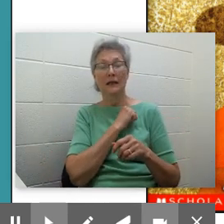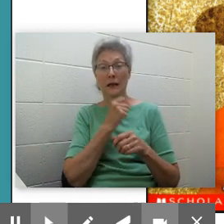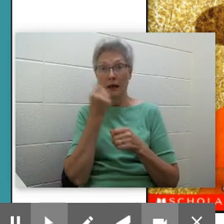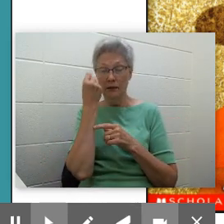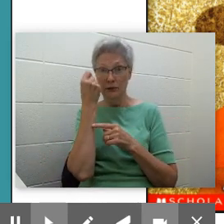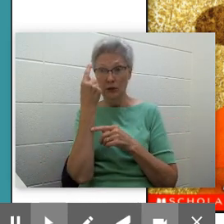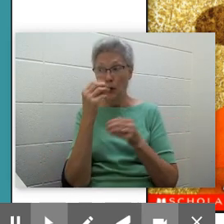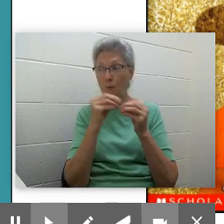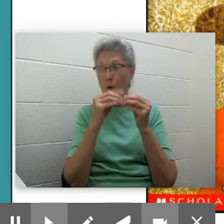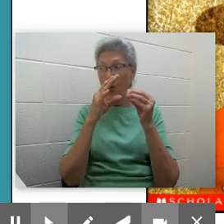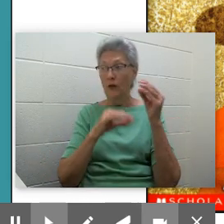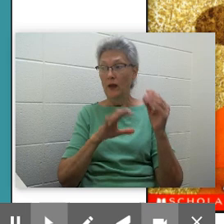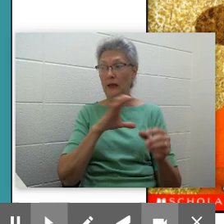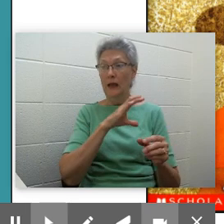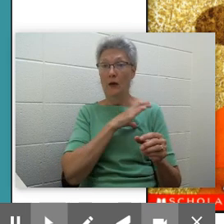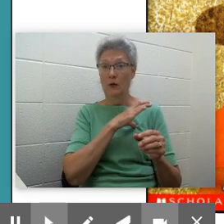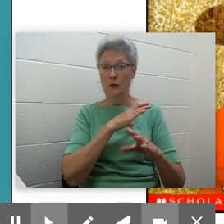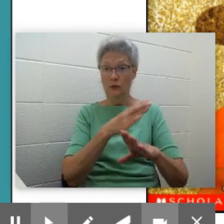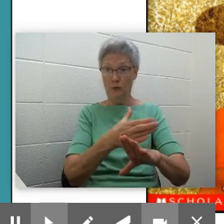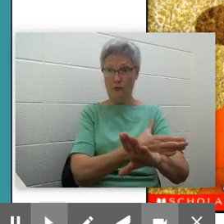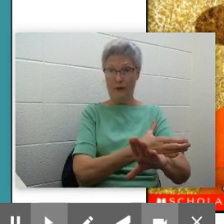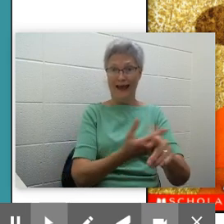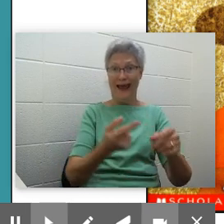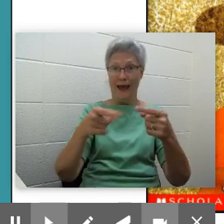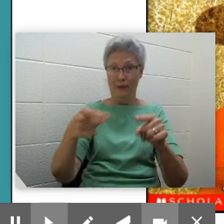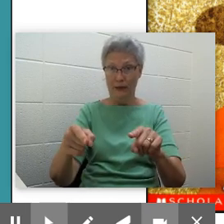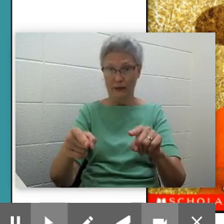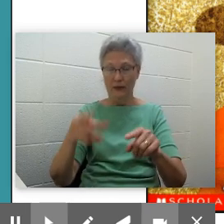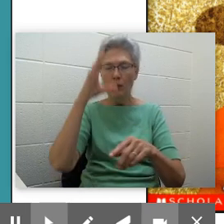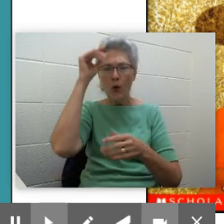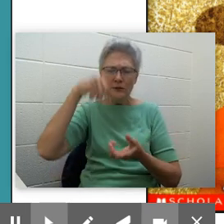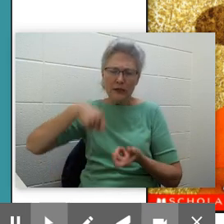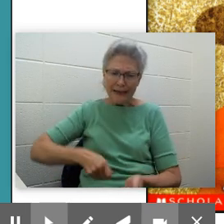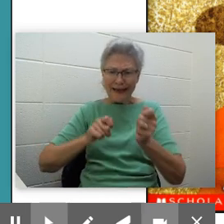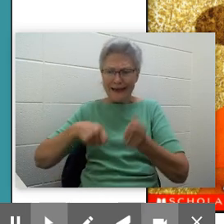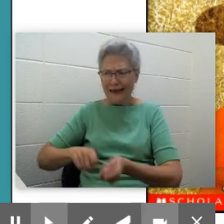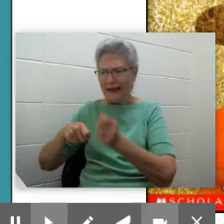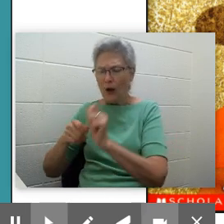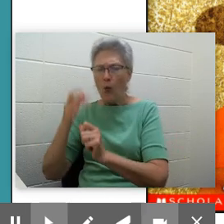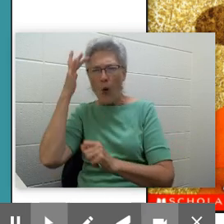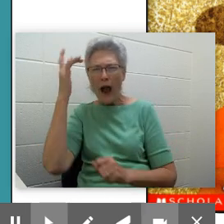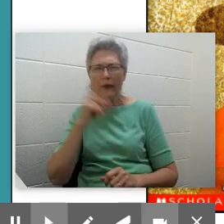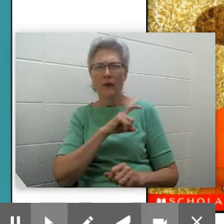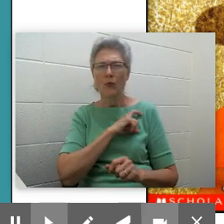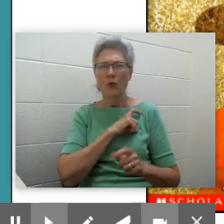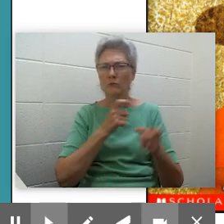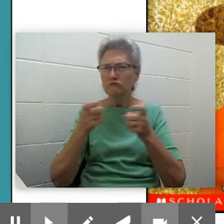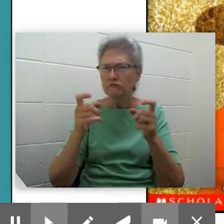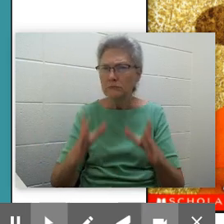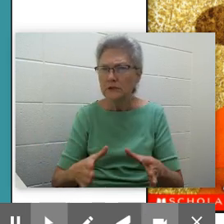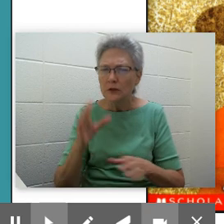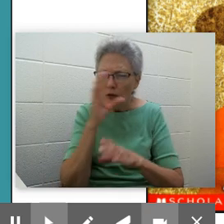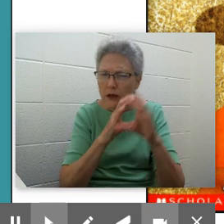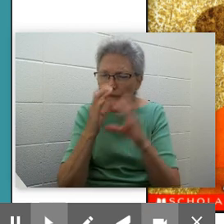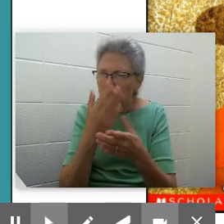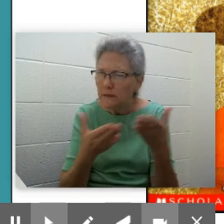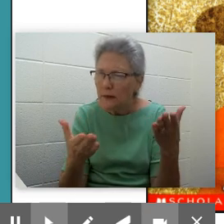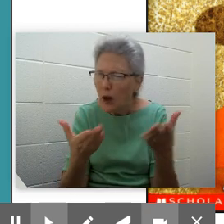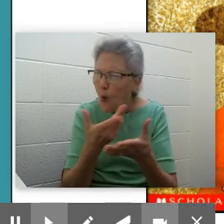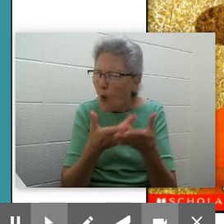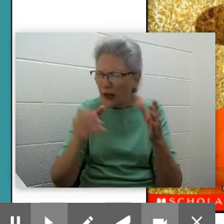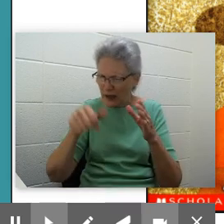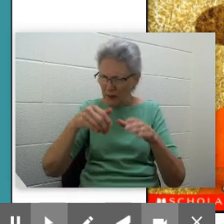improvement going on at Camp Green Lake. The boys are digging holes because the warden is looking for something. But